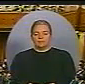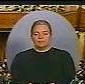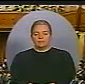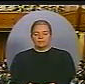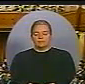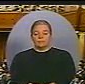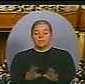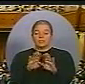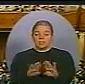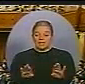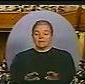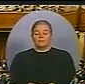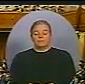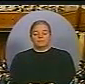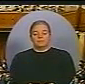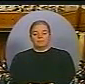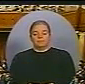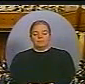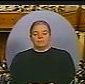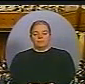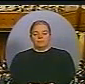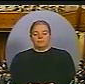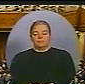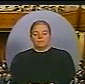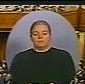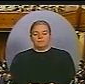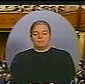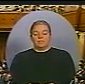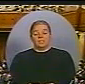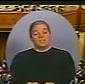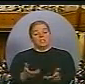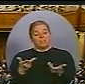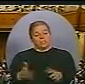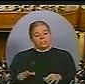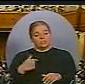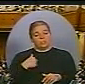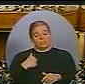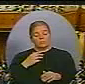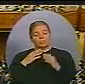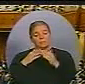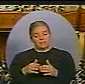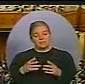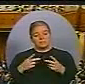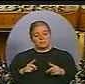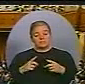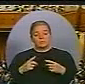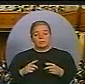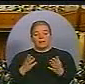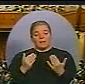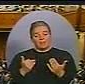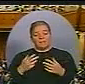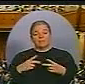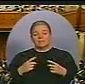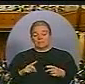Order. I've asked members previously to hold off on their applause till the members are finished asking the question or